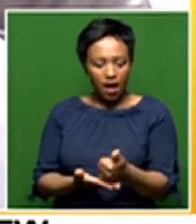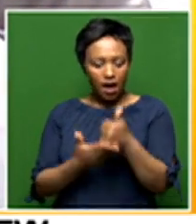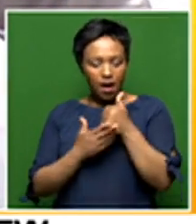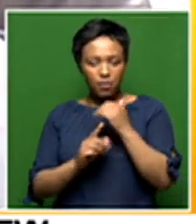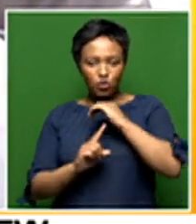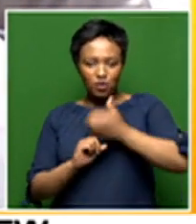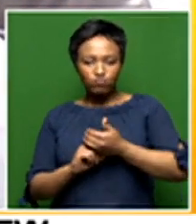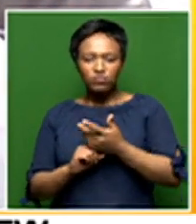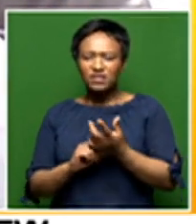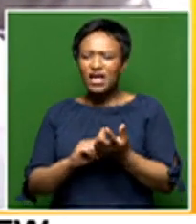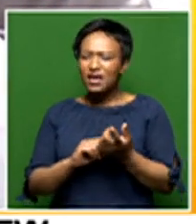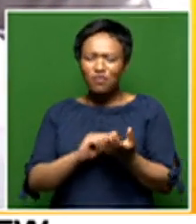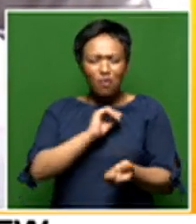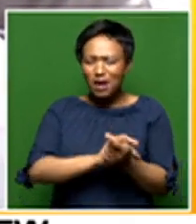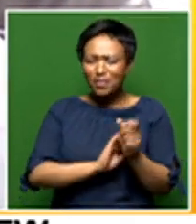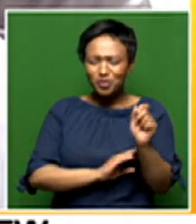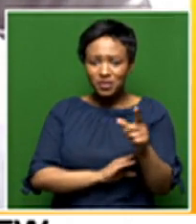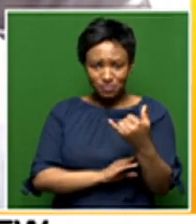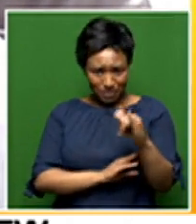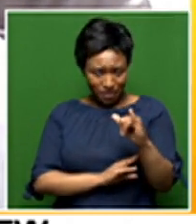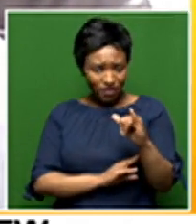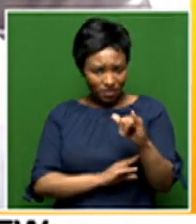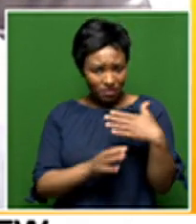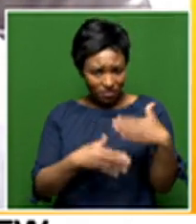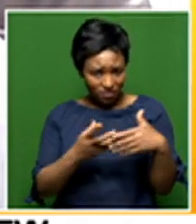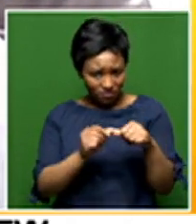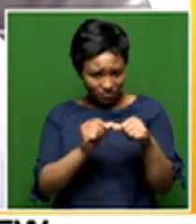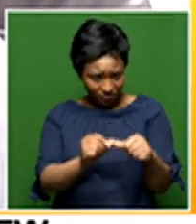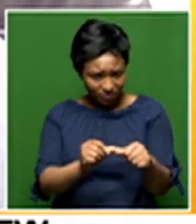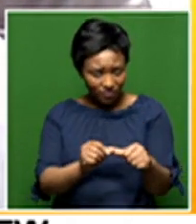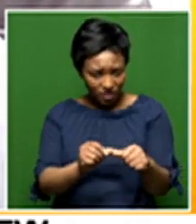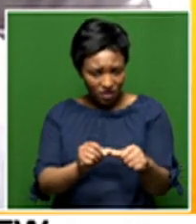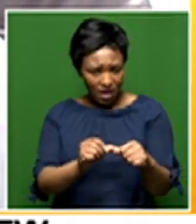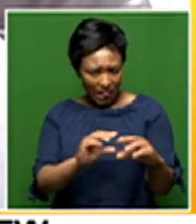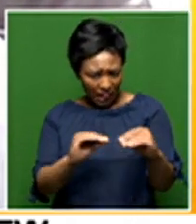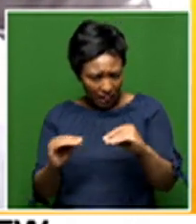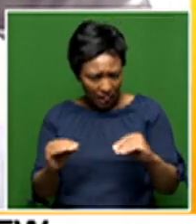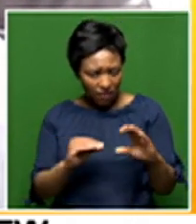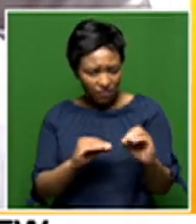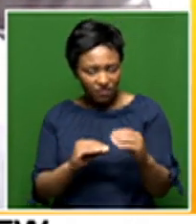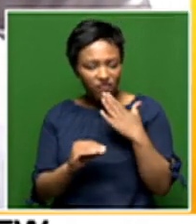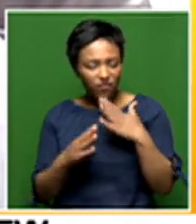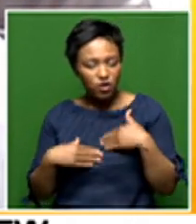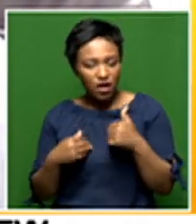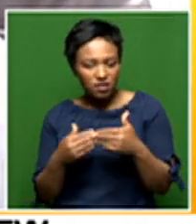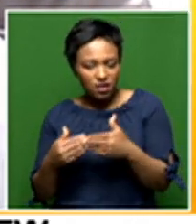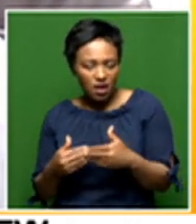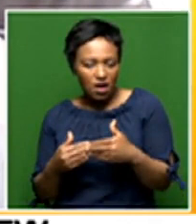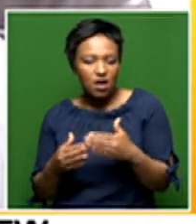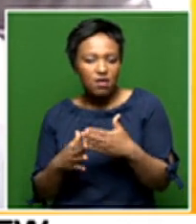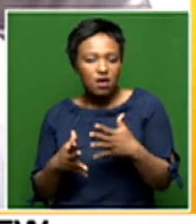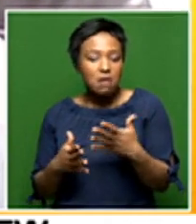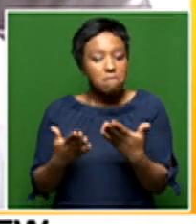us. Whatever came of this? Is it still something that is being tossed about amongst health professionals to say